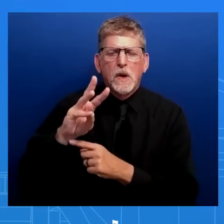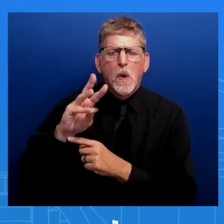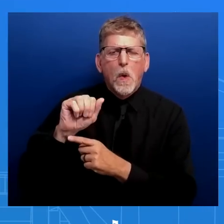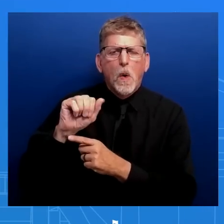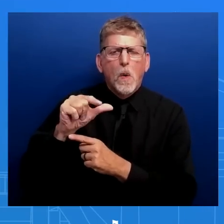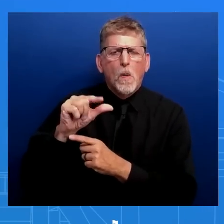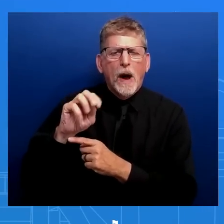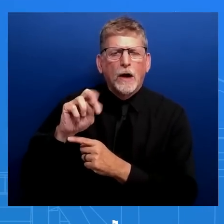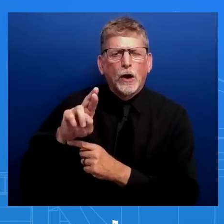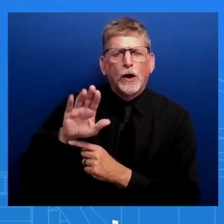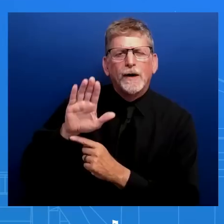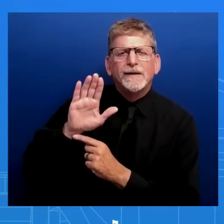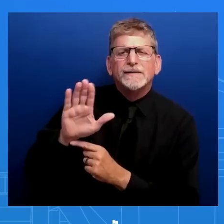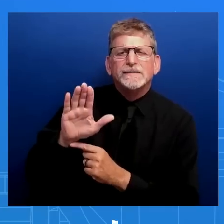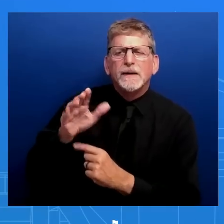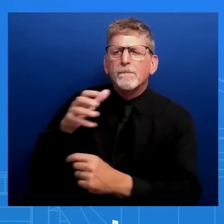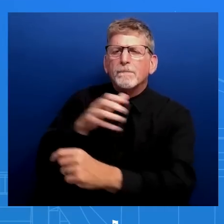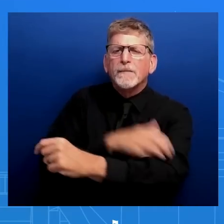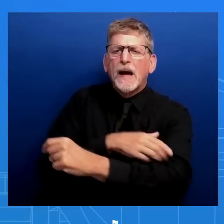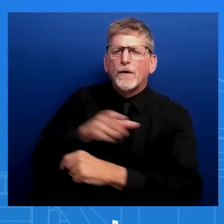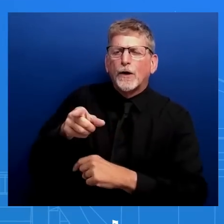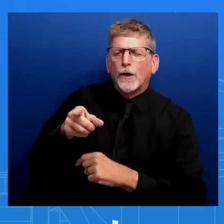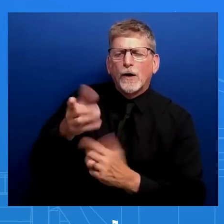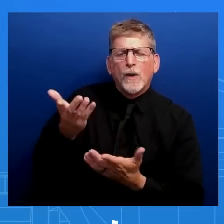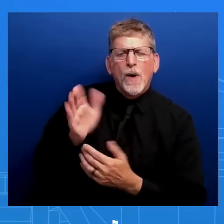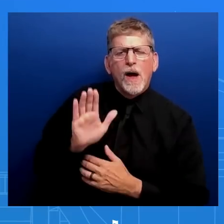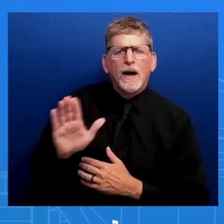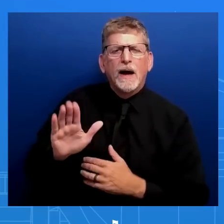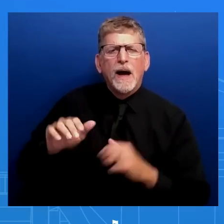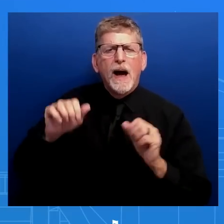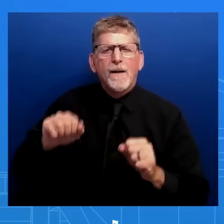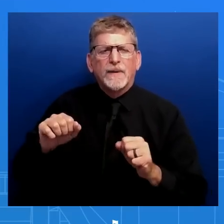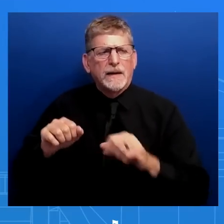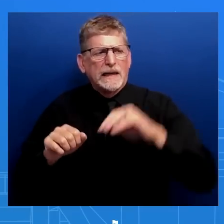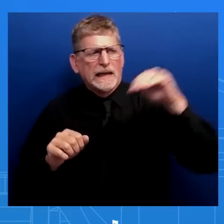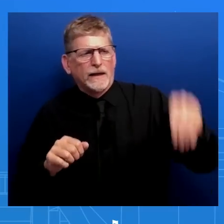both inside Ukraine as a fighting force? Can it continue to be a fighting force inside